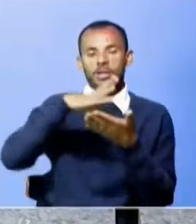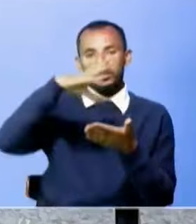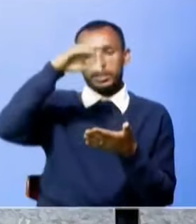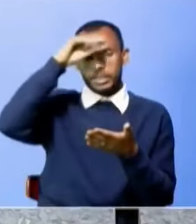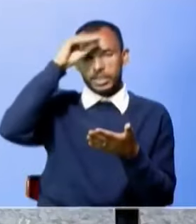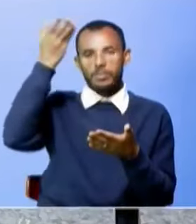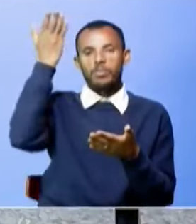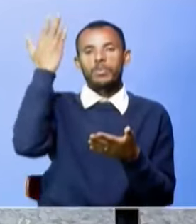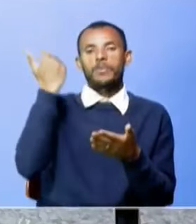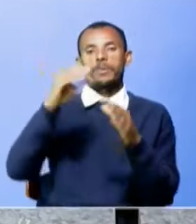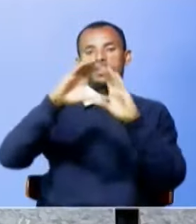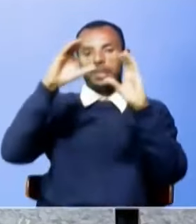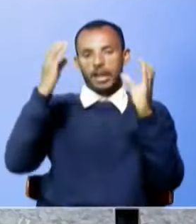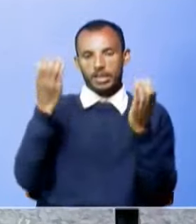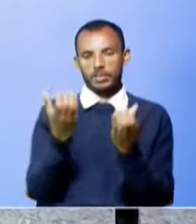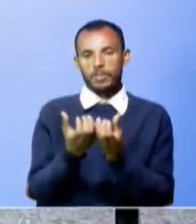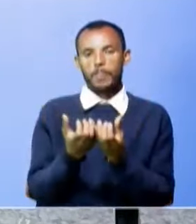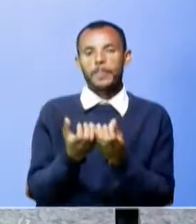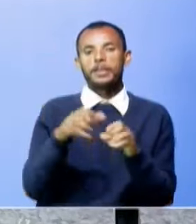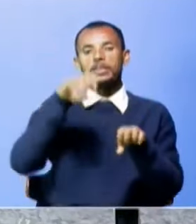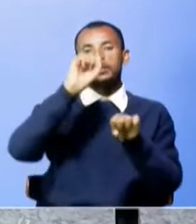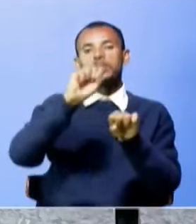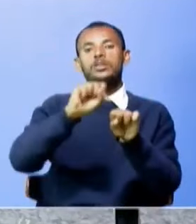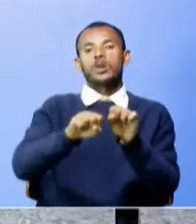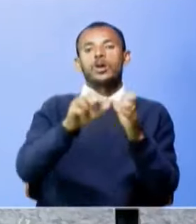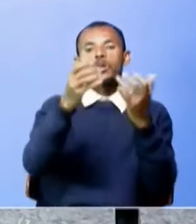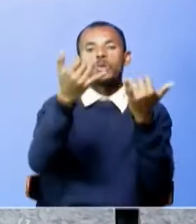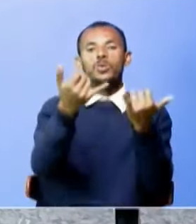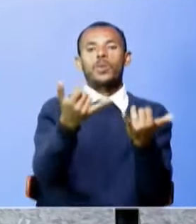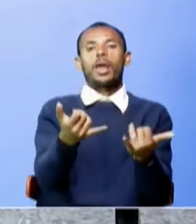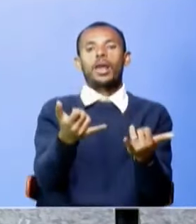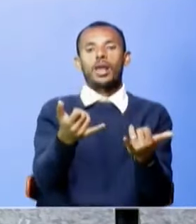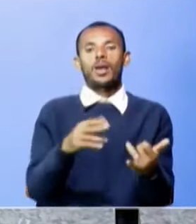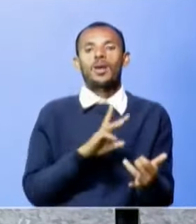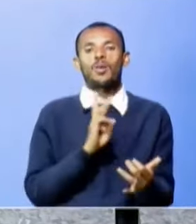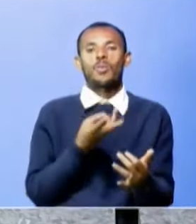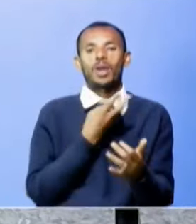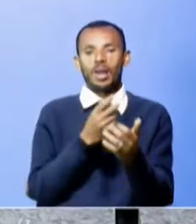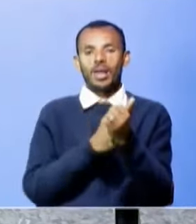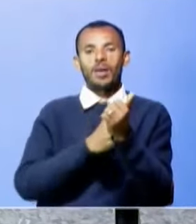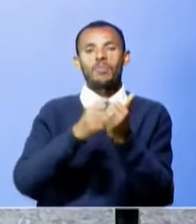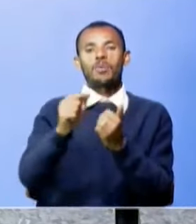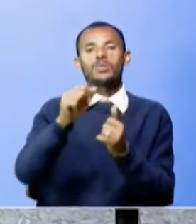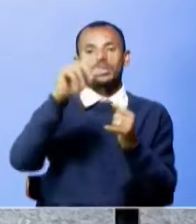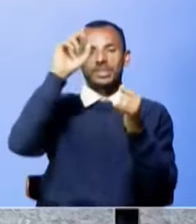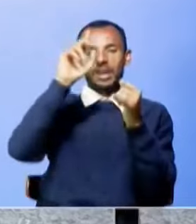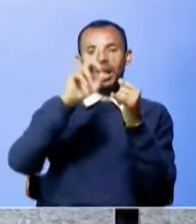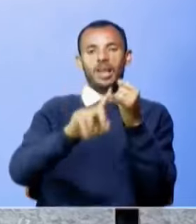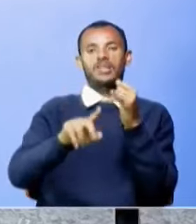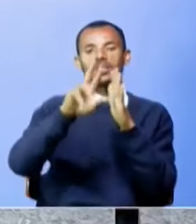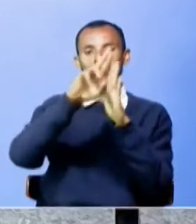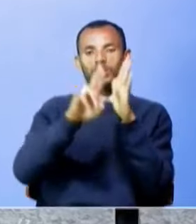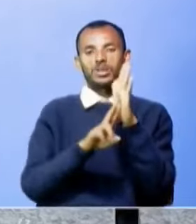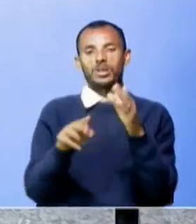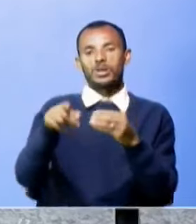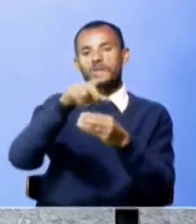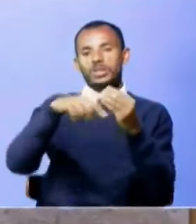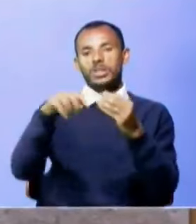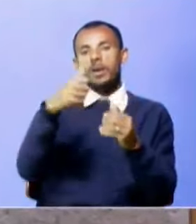the previous unit, right? So today we proceed to the last unit, which is